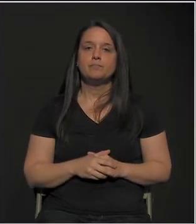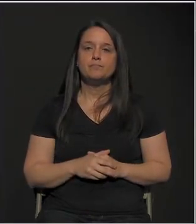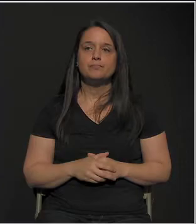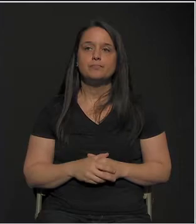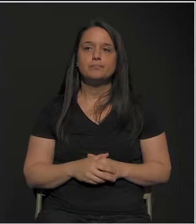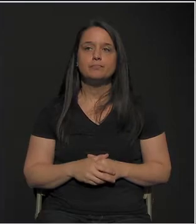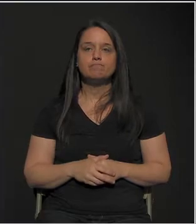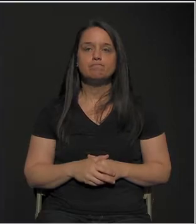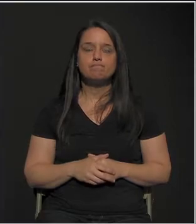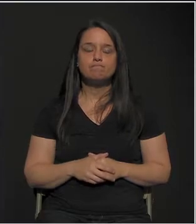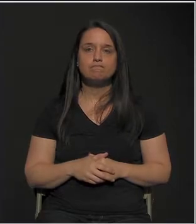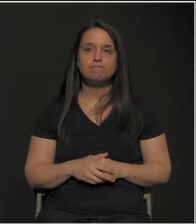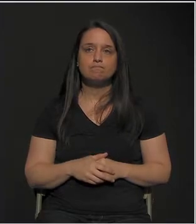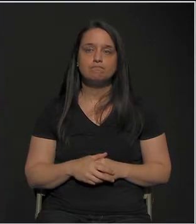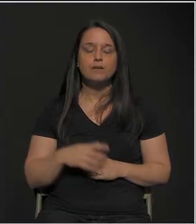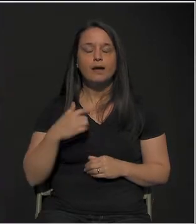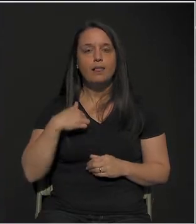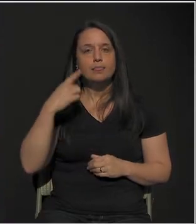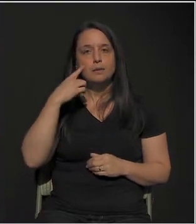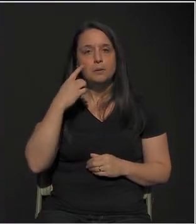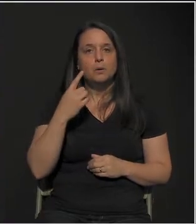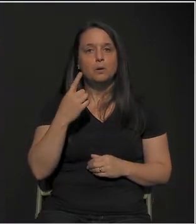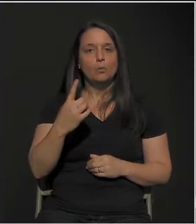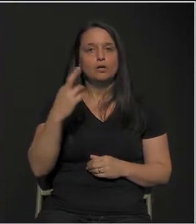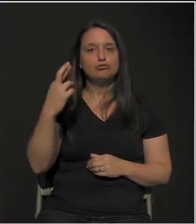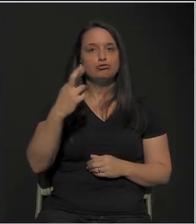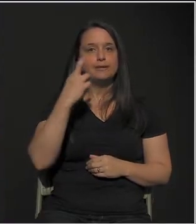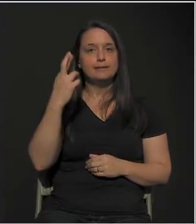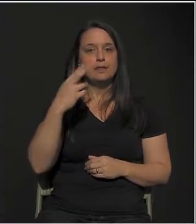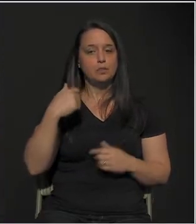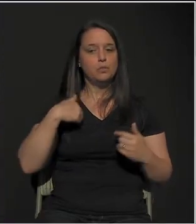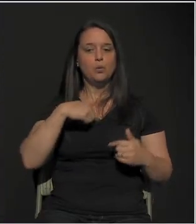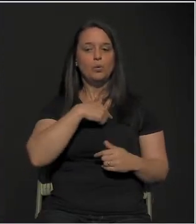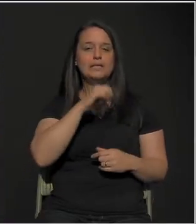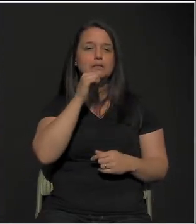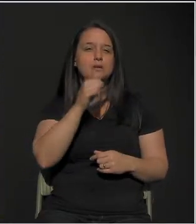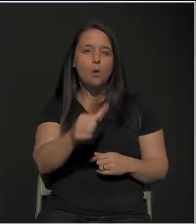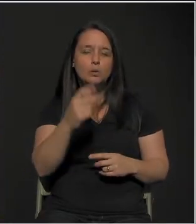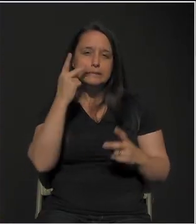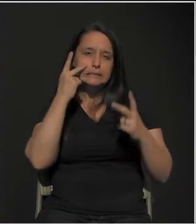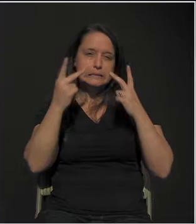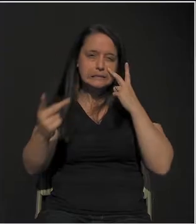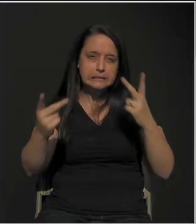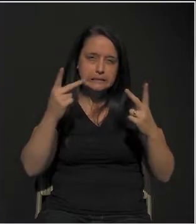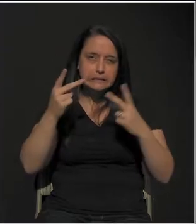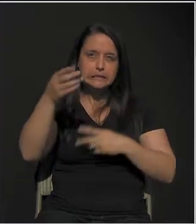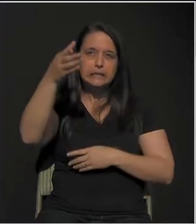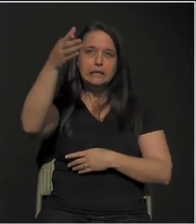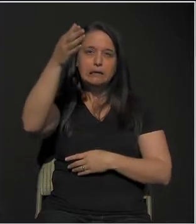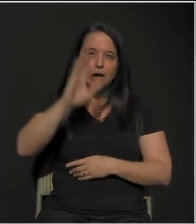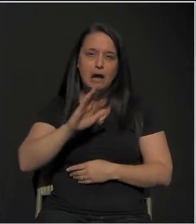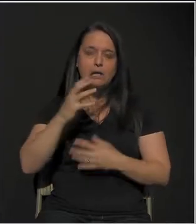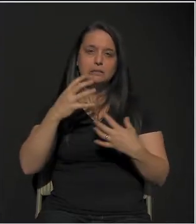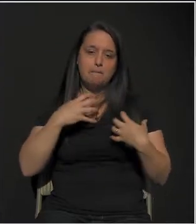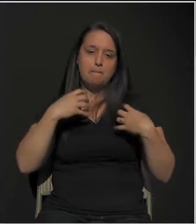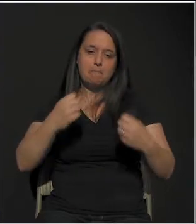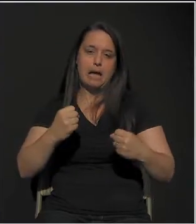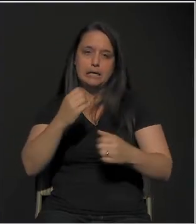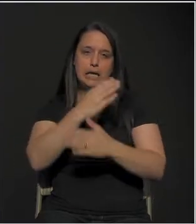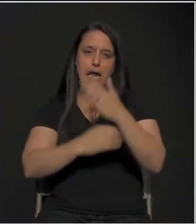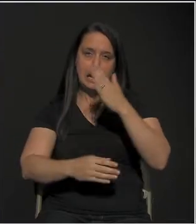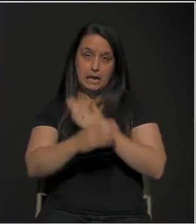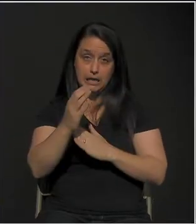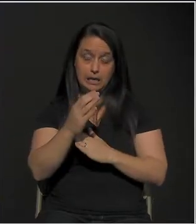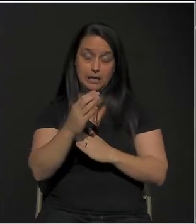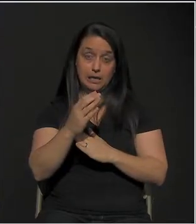I think one of the reasons that we don't see the mighty hand of God in our own personal lives is we never actually take